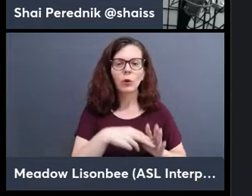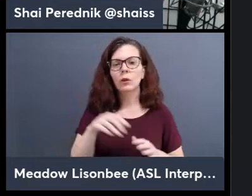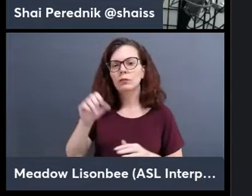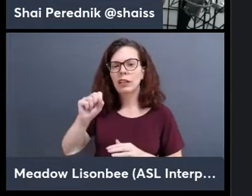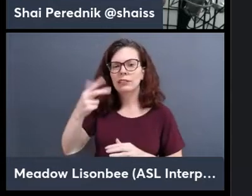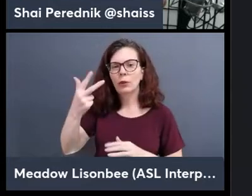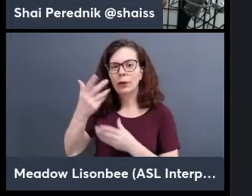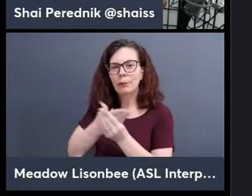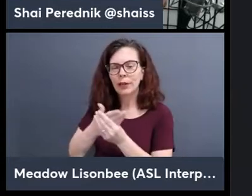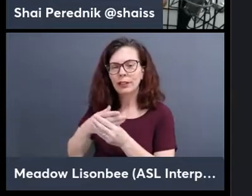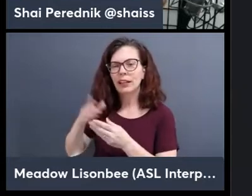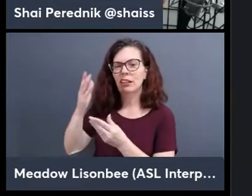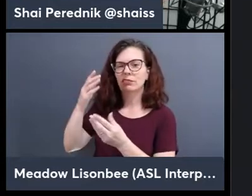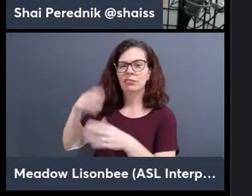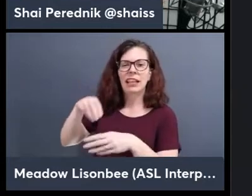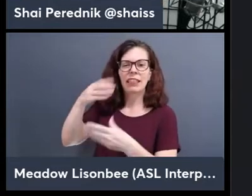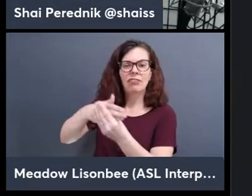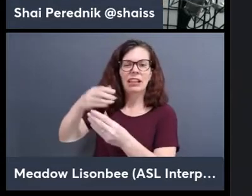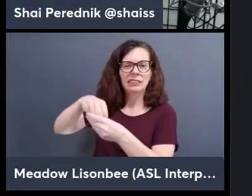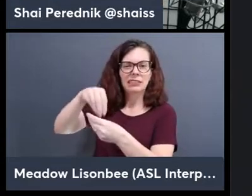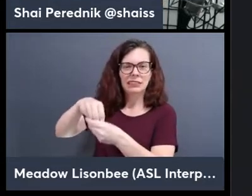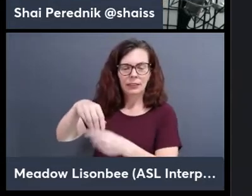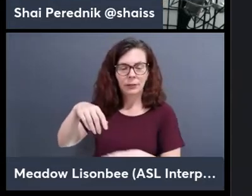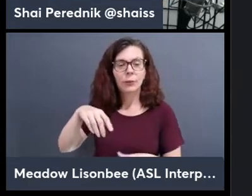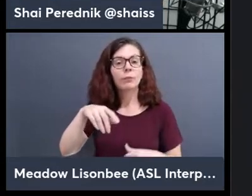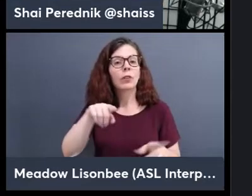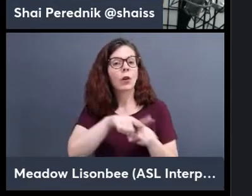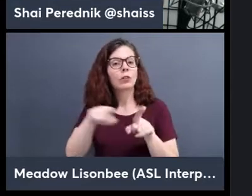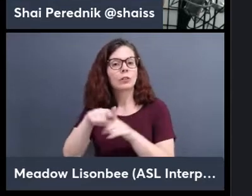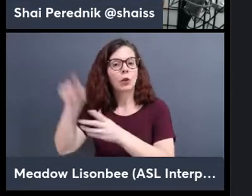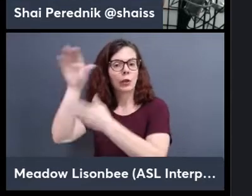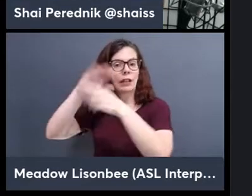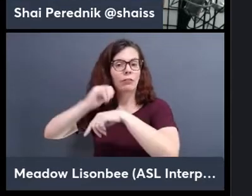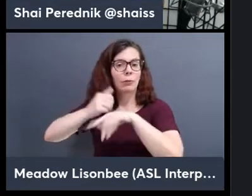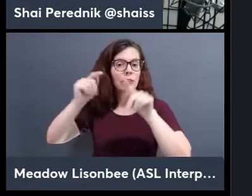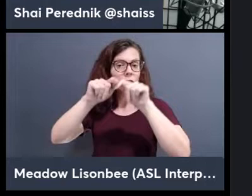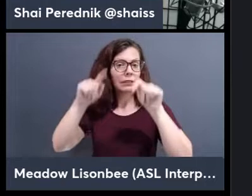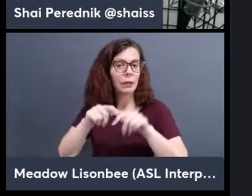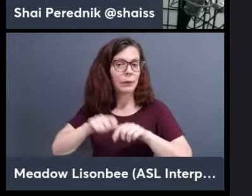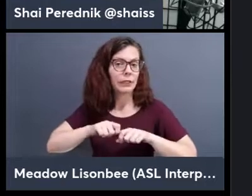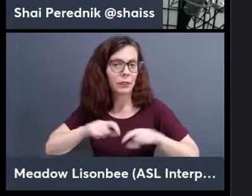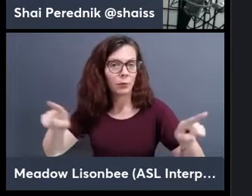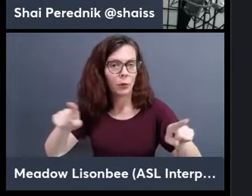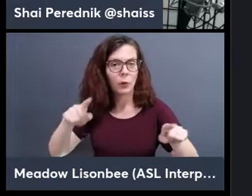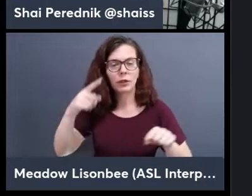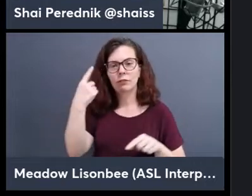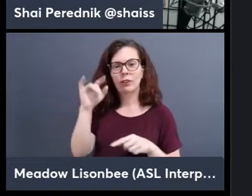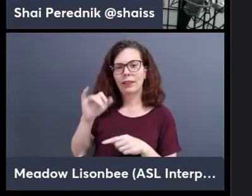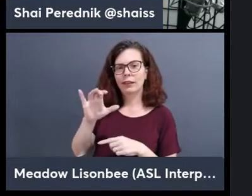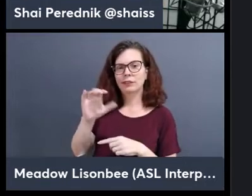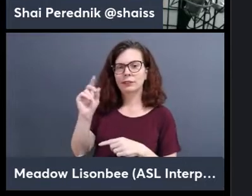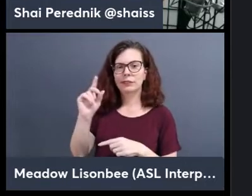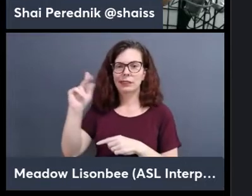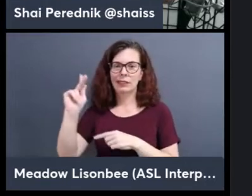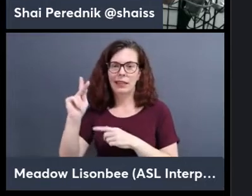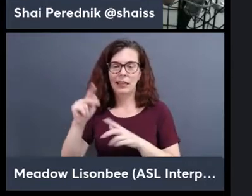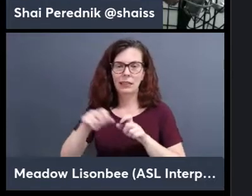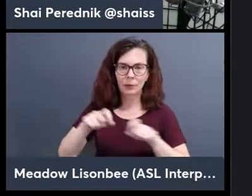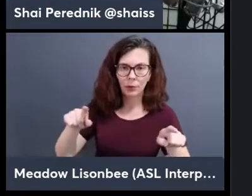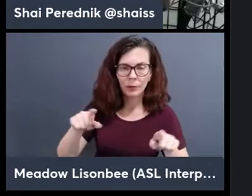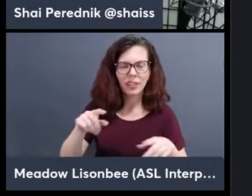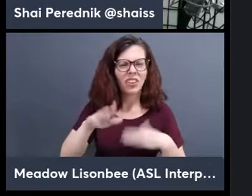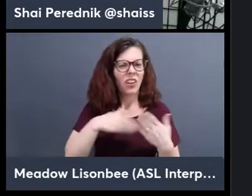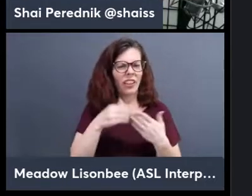files associated with that, as well as the CloudFormation templates that need to be deployed for that CDK deployment. So all that